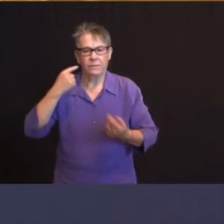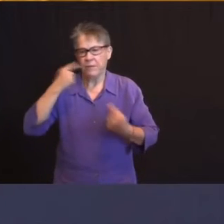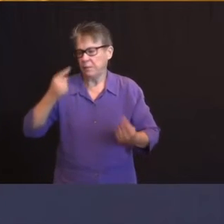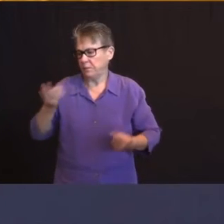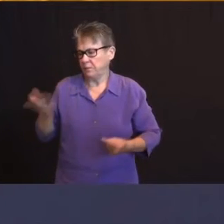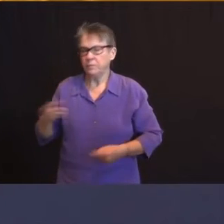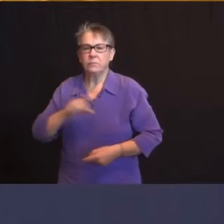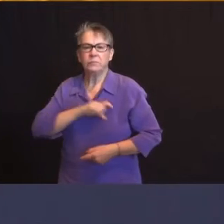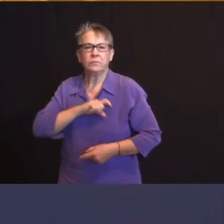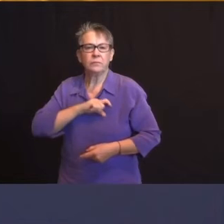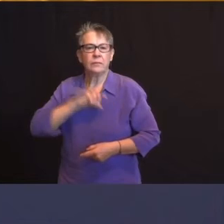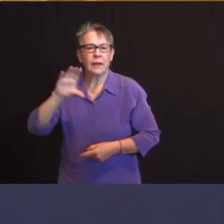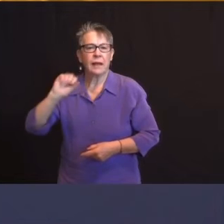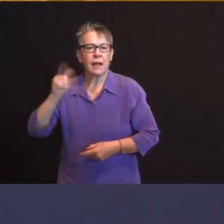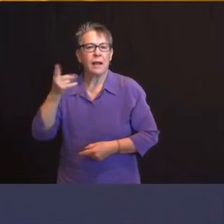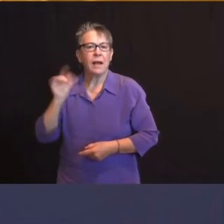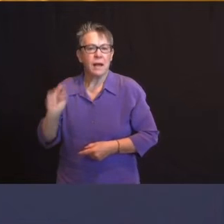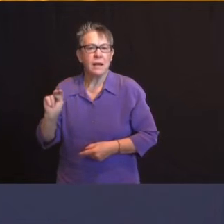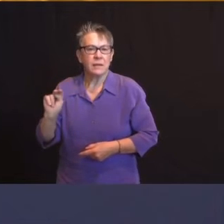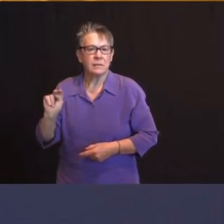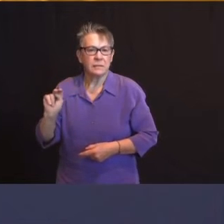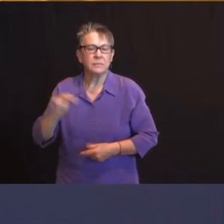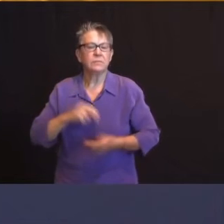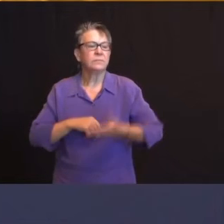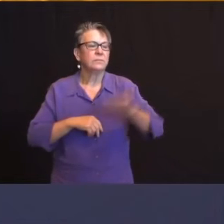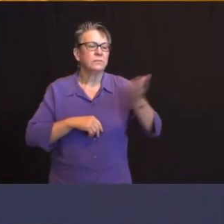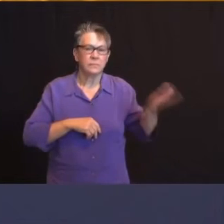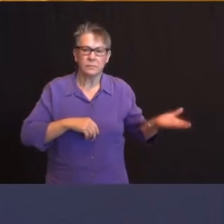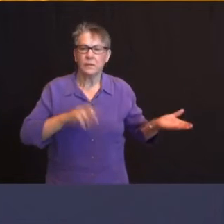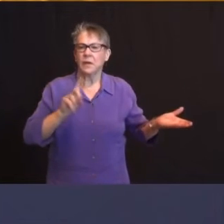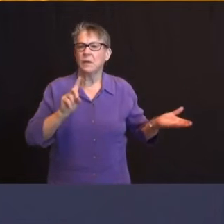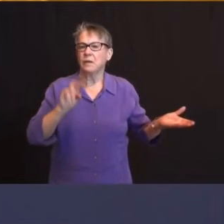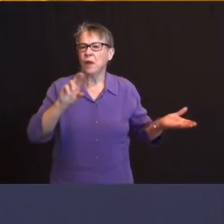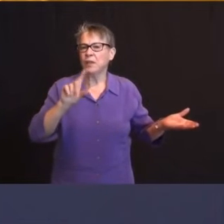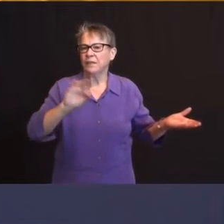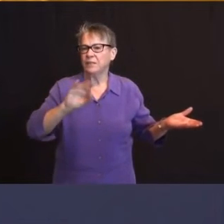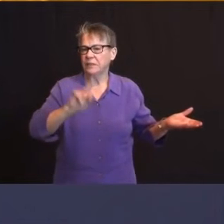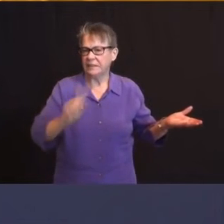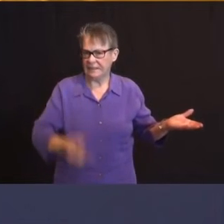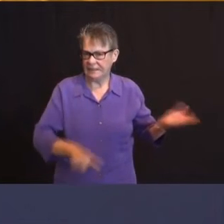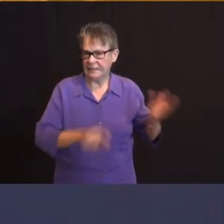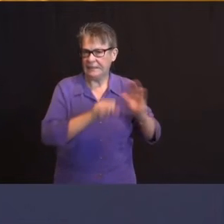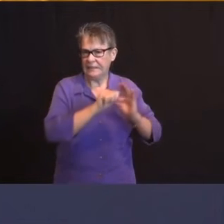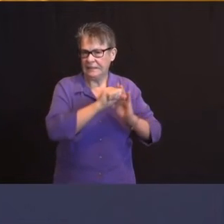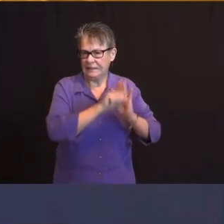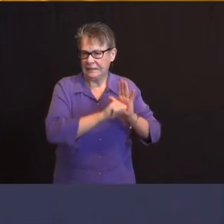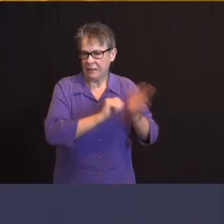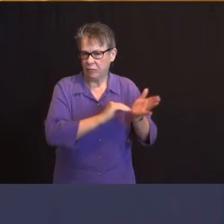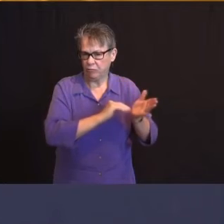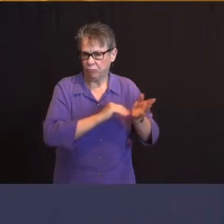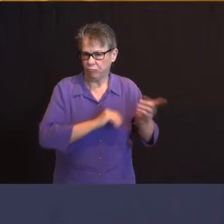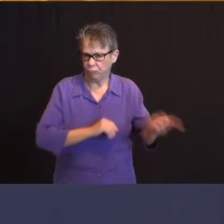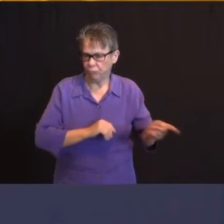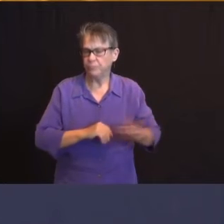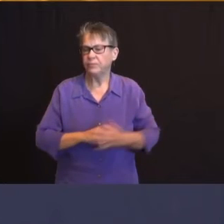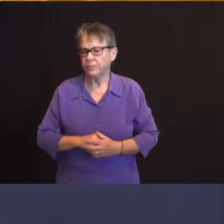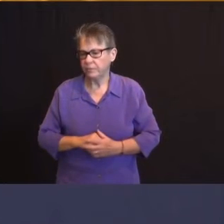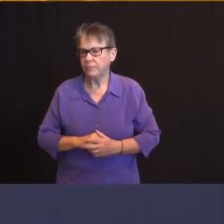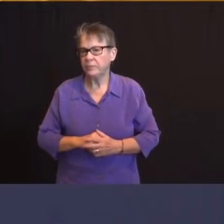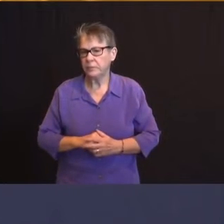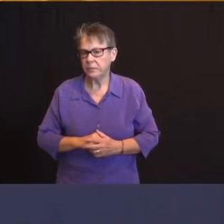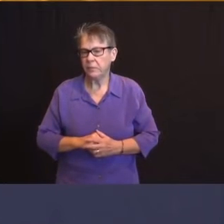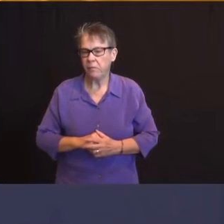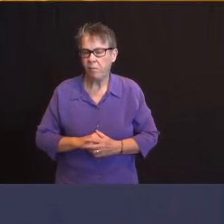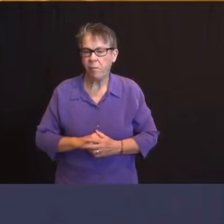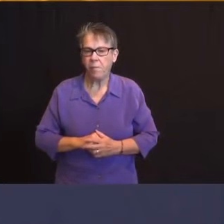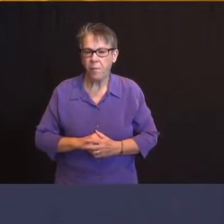The guy to my right, the Department of Health's another familiar face, known to many, the Communicable Disease Service Medical Director, Dr. Ed